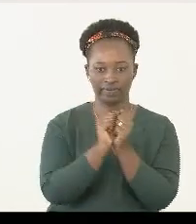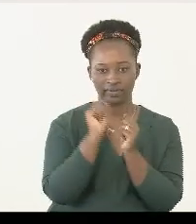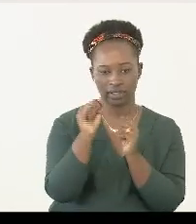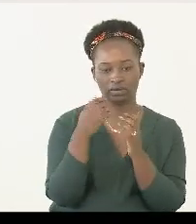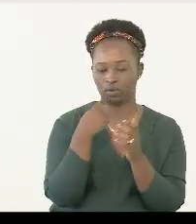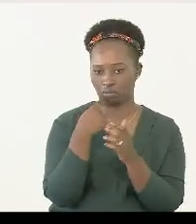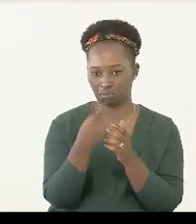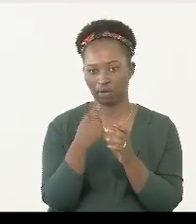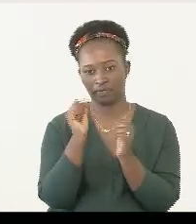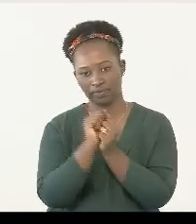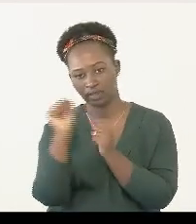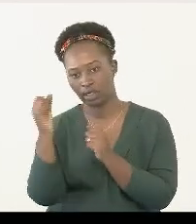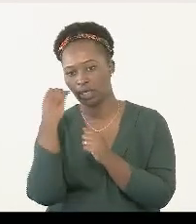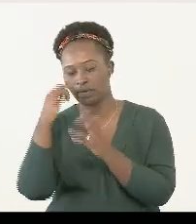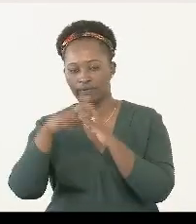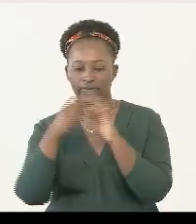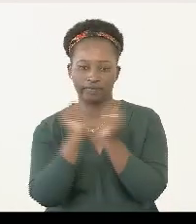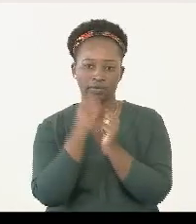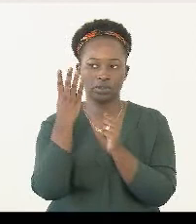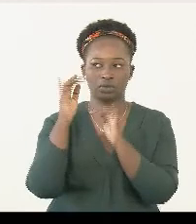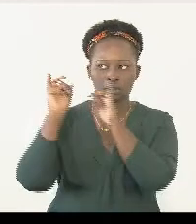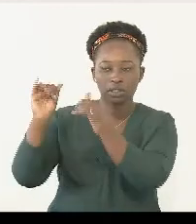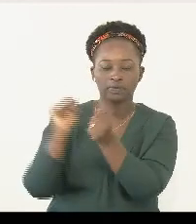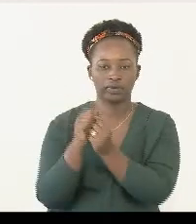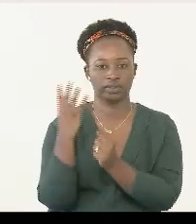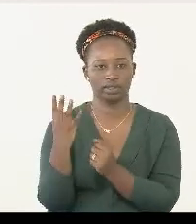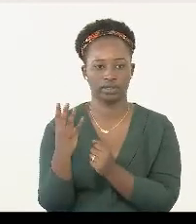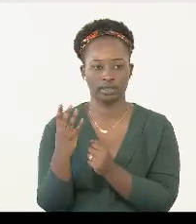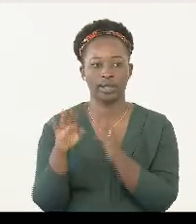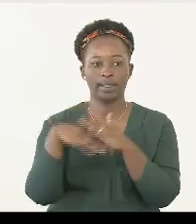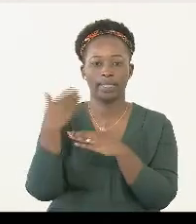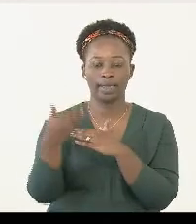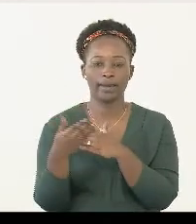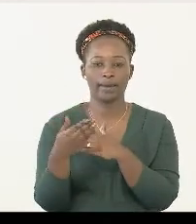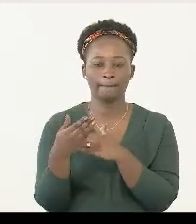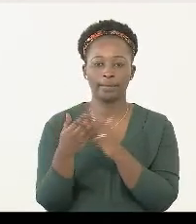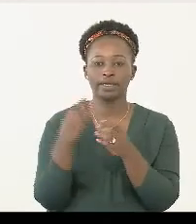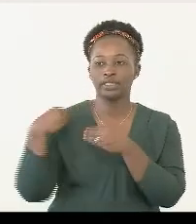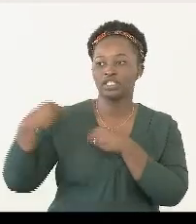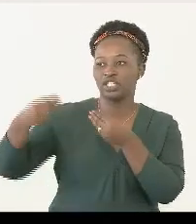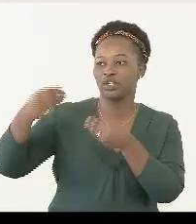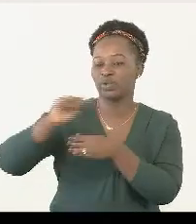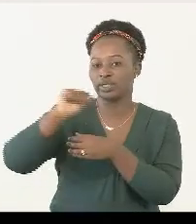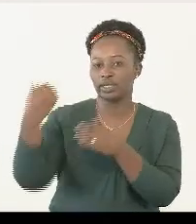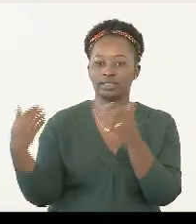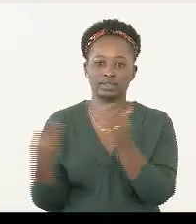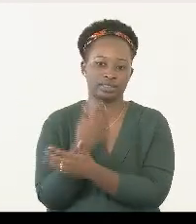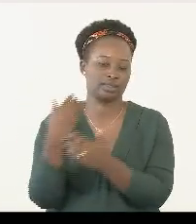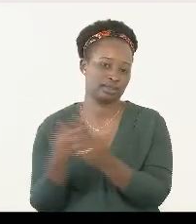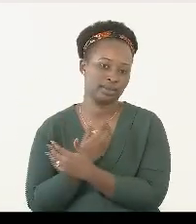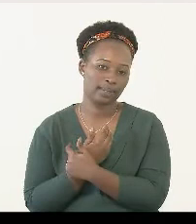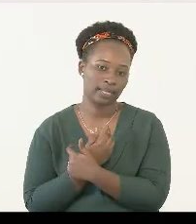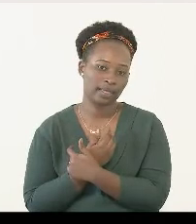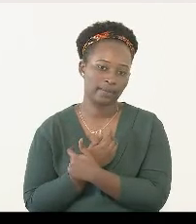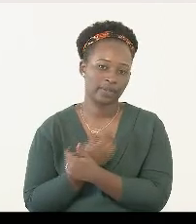with 15. If we started with 14, then we would stay with 14. Again, depending on the generation they ask us.